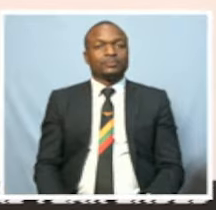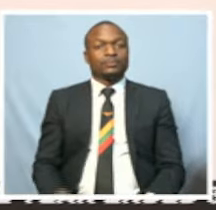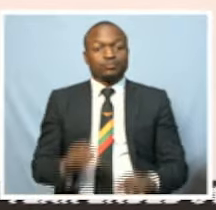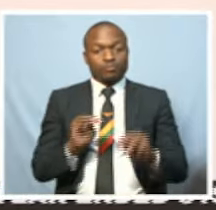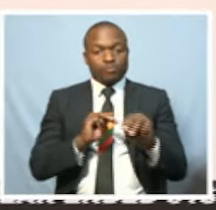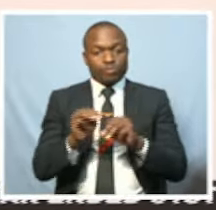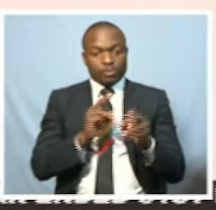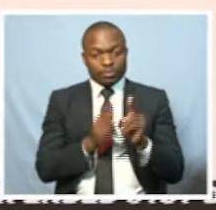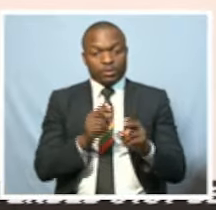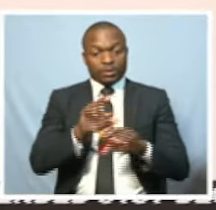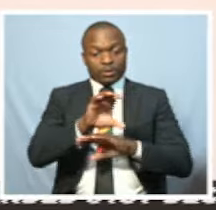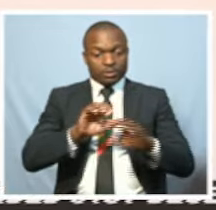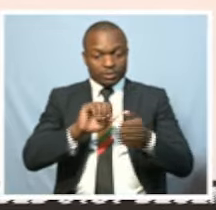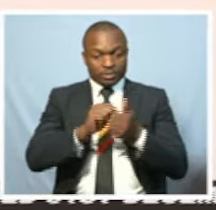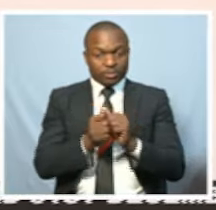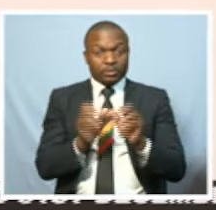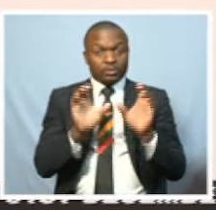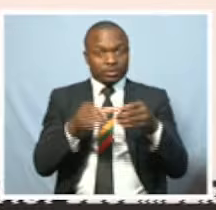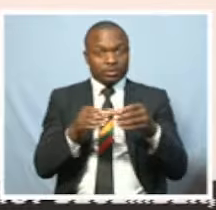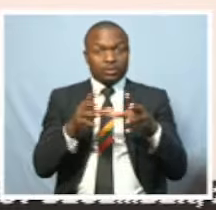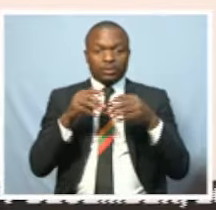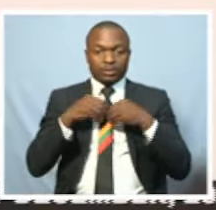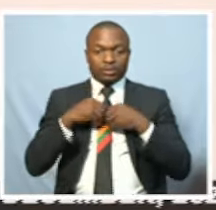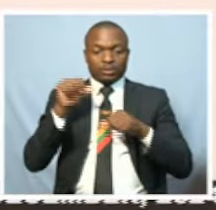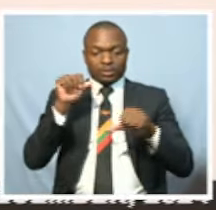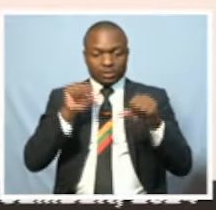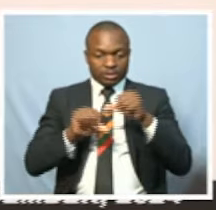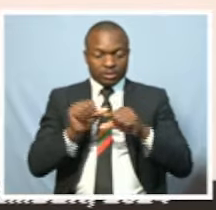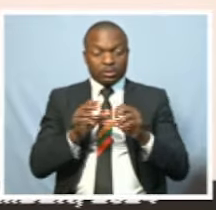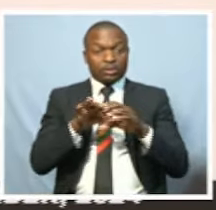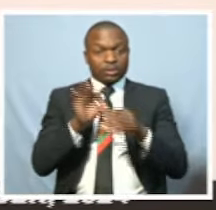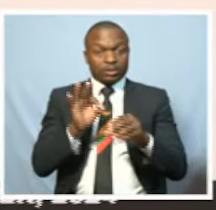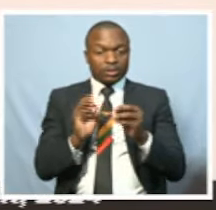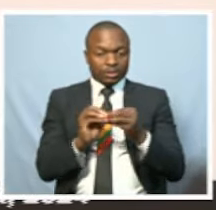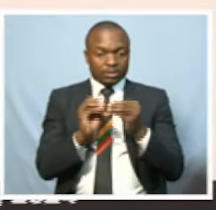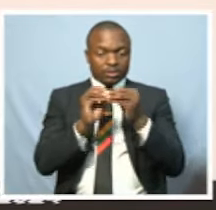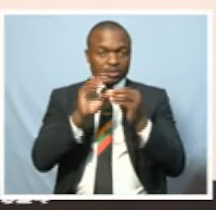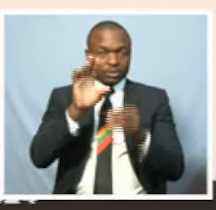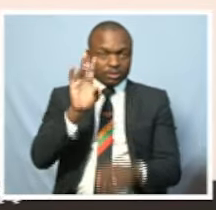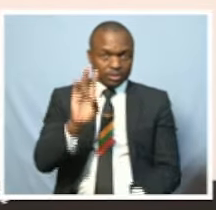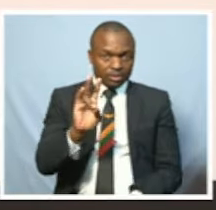management response. Code of the query. The Council wishes to acknowledge the finding of the auditors that a total of